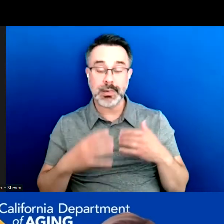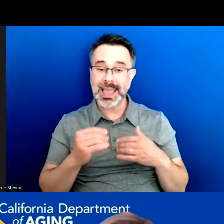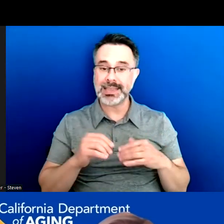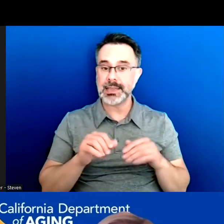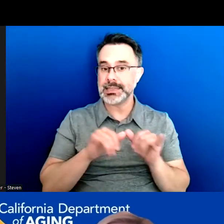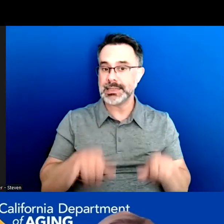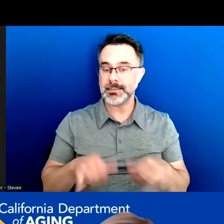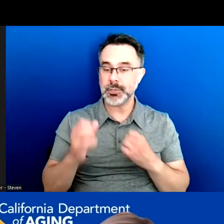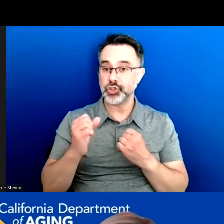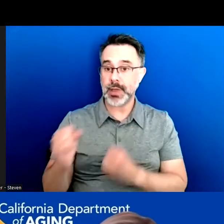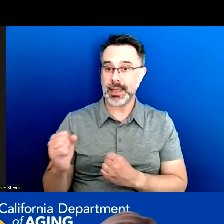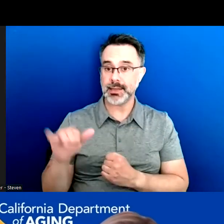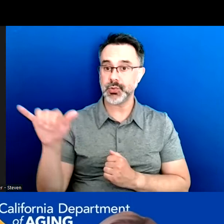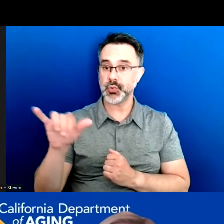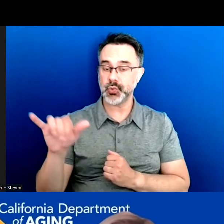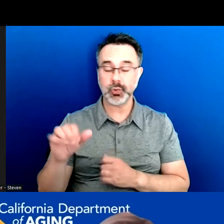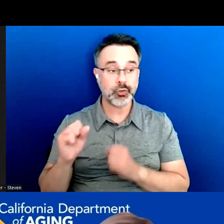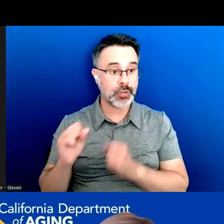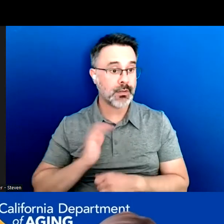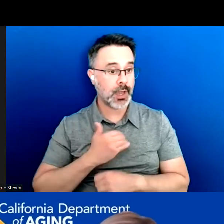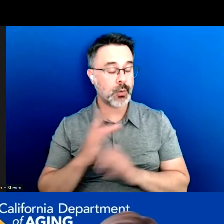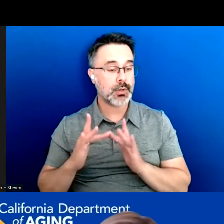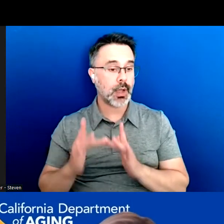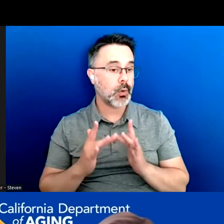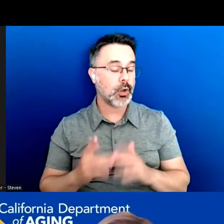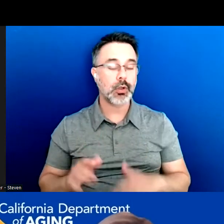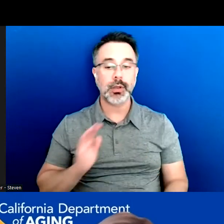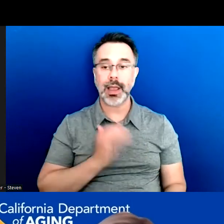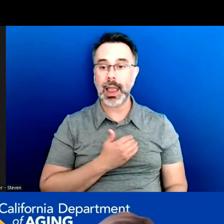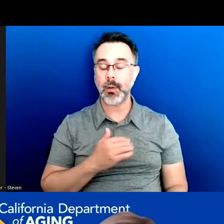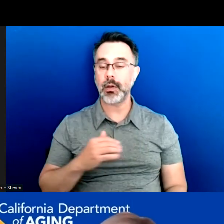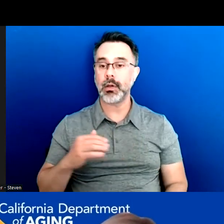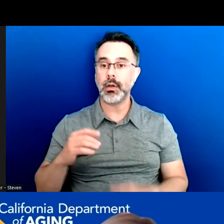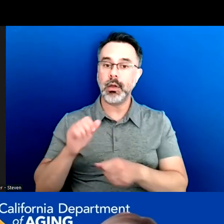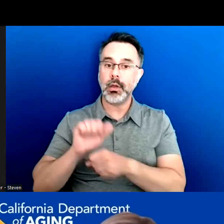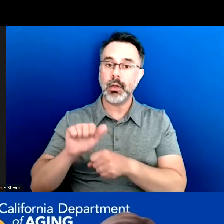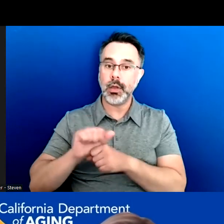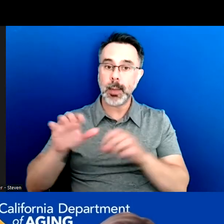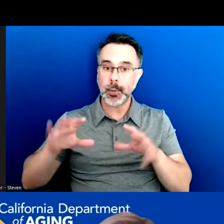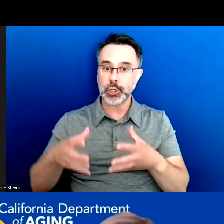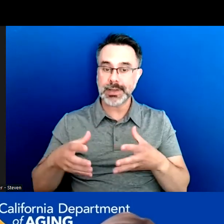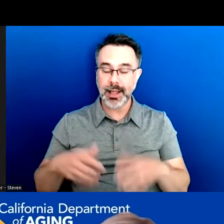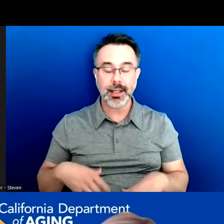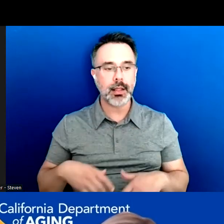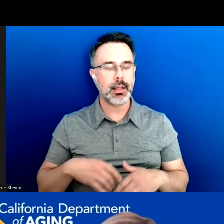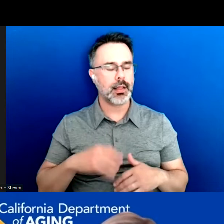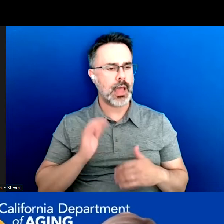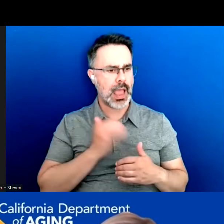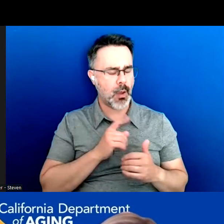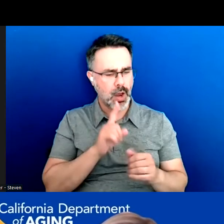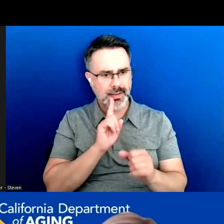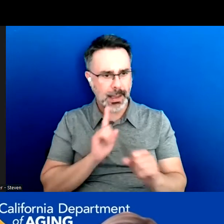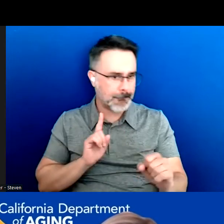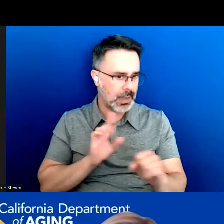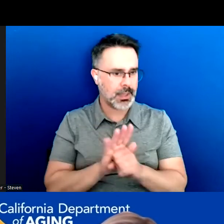strengths, the strength of our network, the strength of our personnel, the deep commitment by individuals who are working